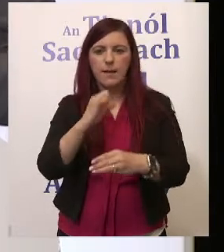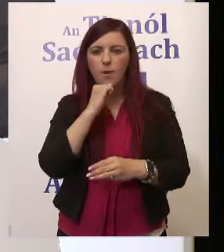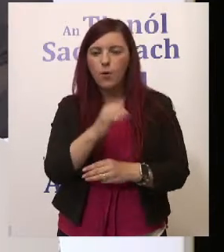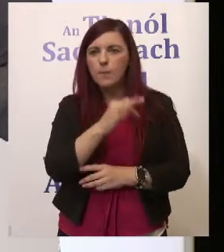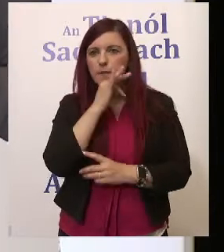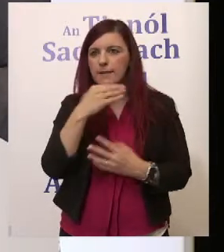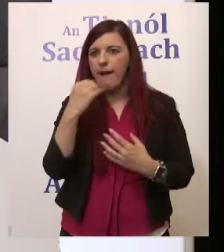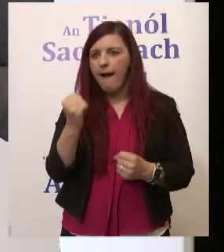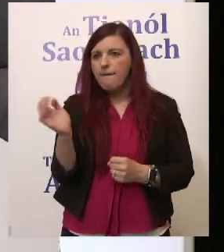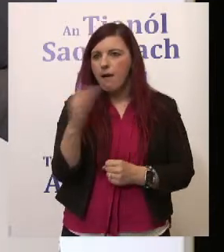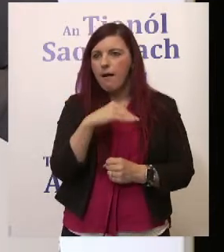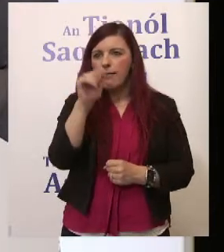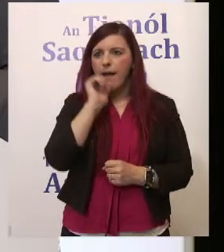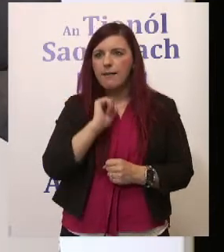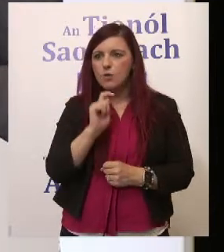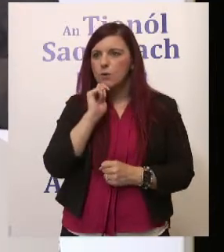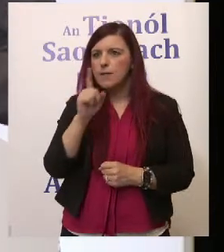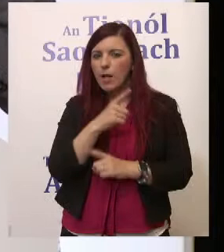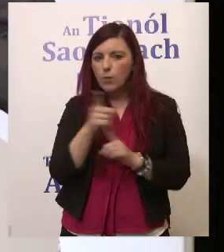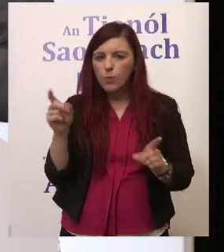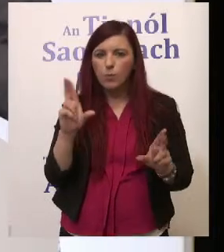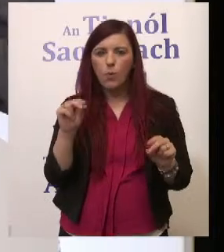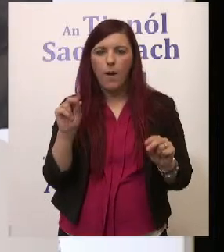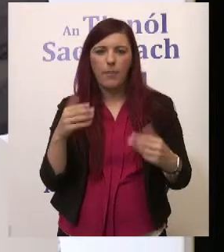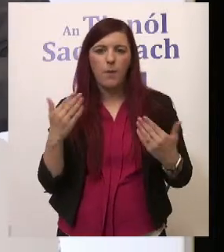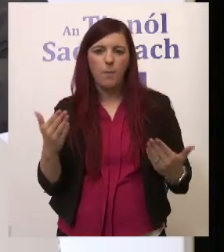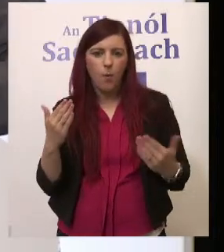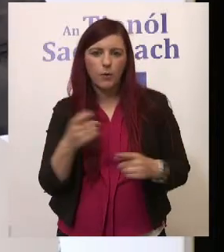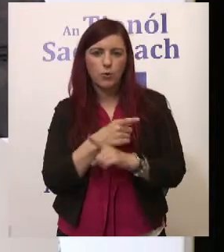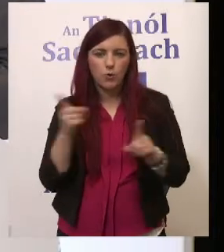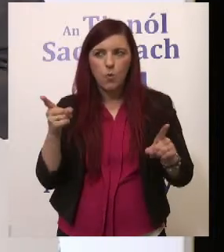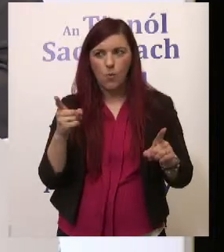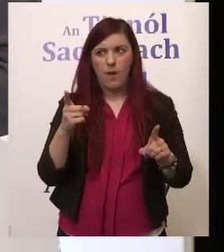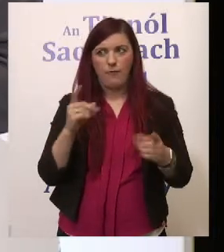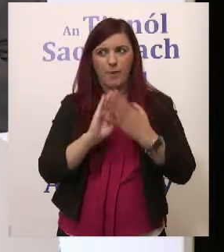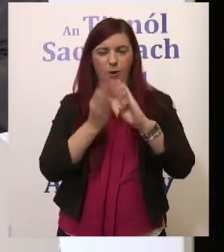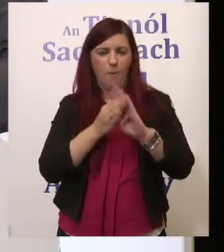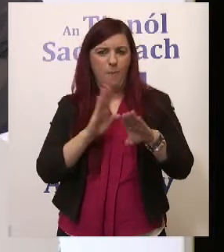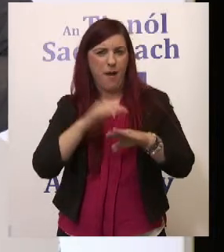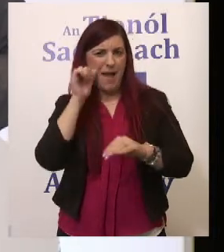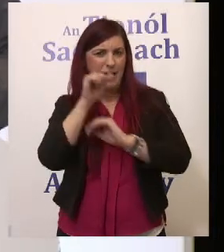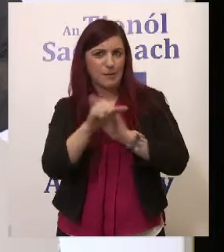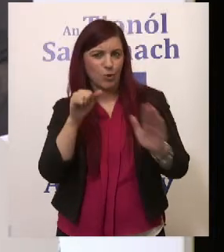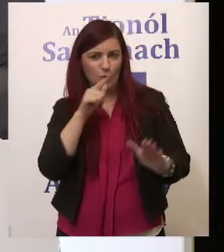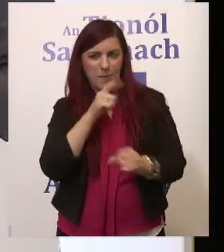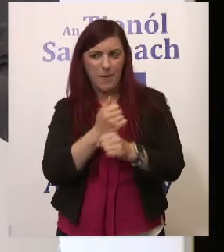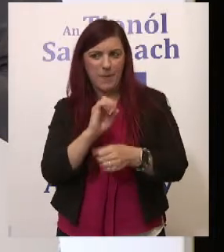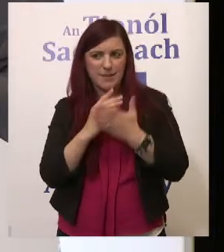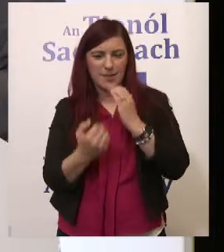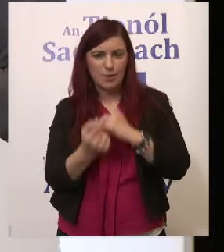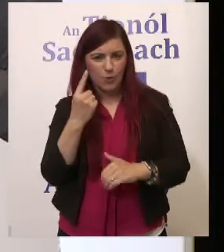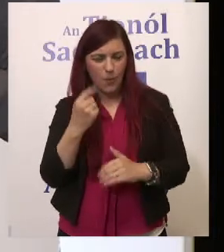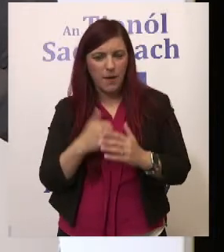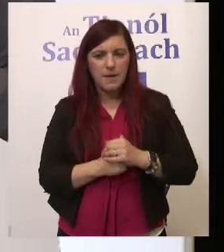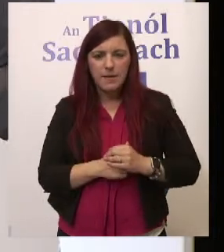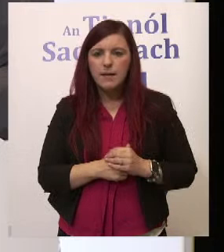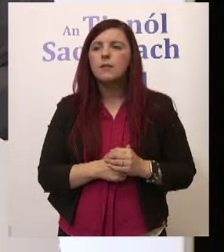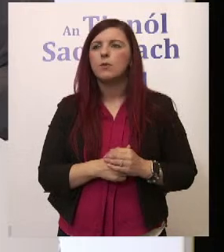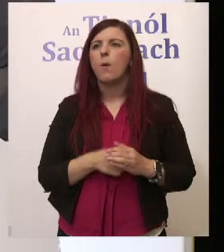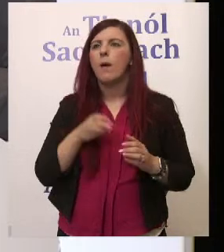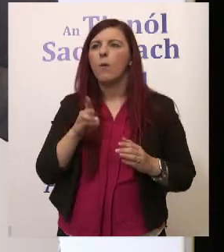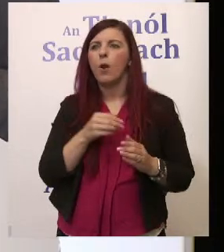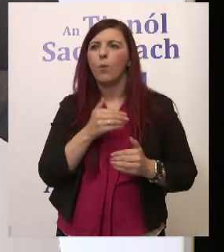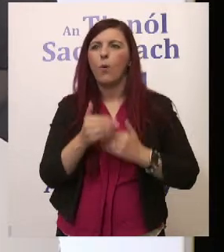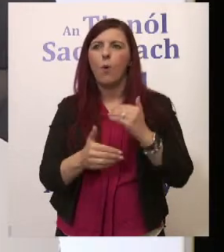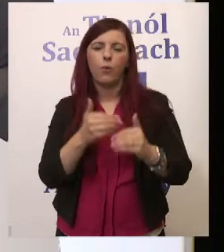the answers for you. At this stage, you guys will be amongst the most expert in the country on this issue. In this presentation, I'll take you through the following